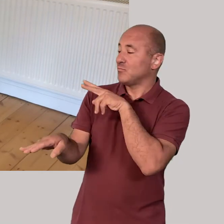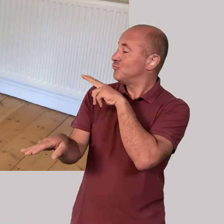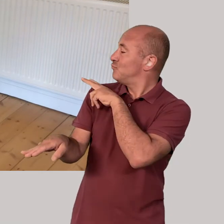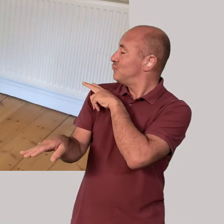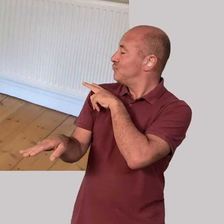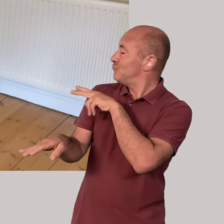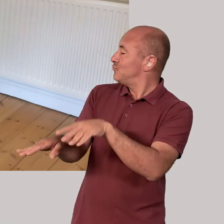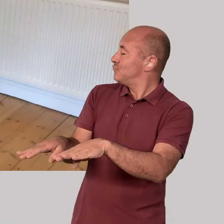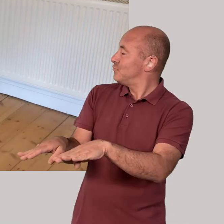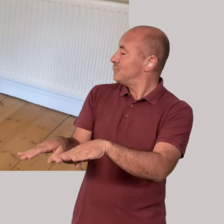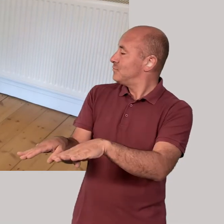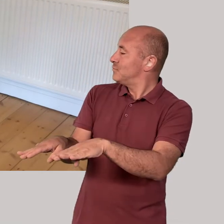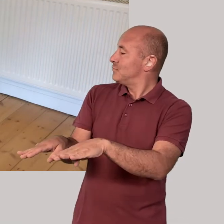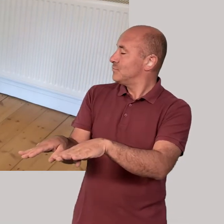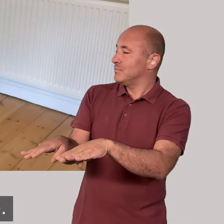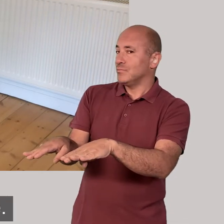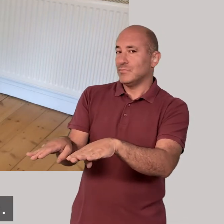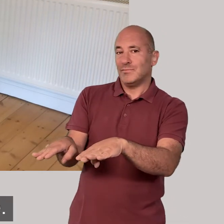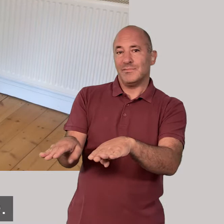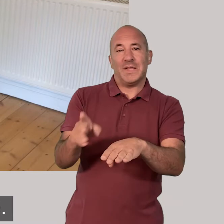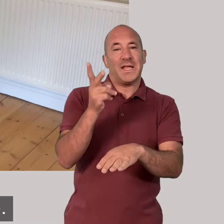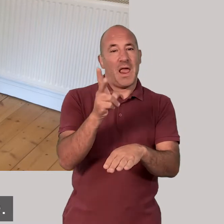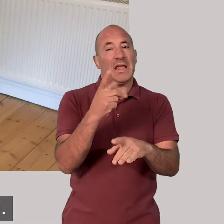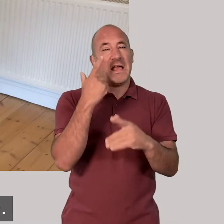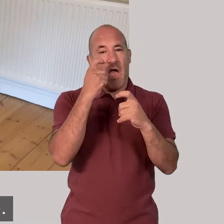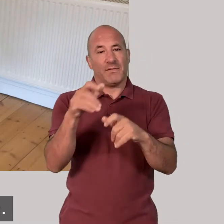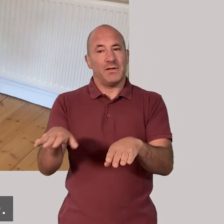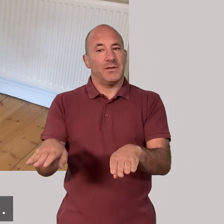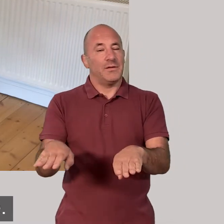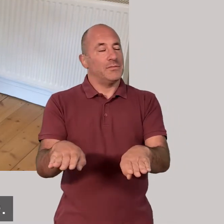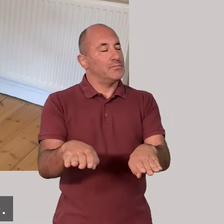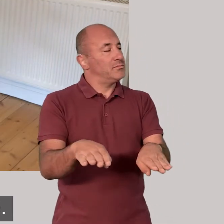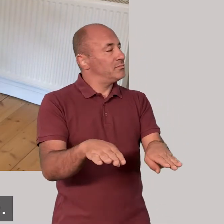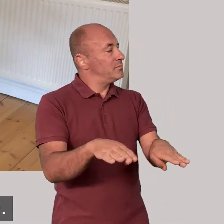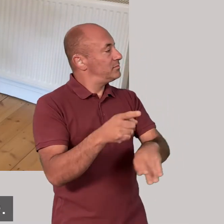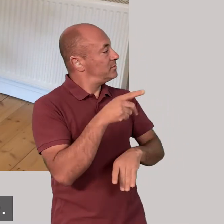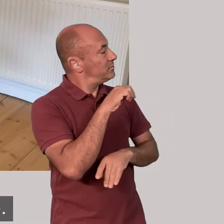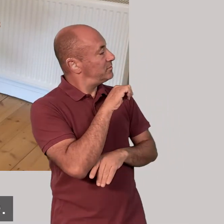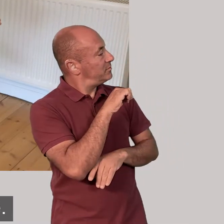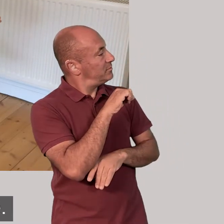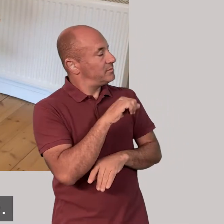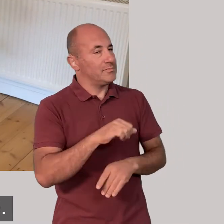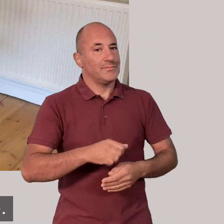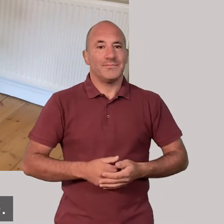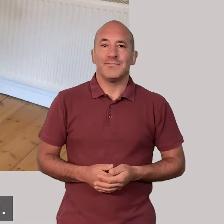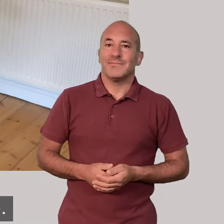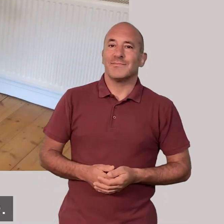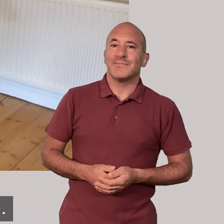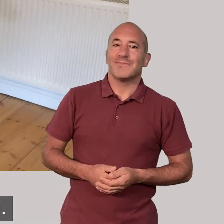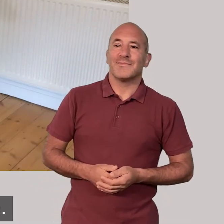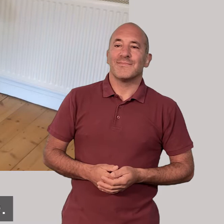over your shoulder again. And then very carefully and smoothly take both arms over to the other